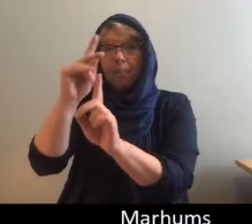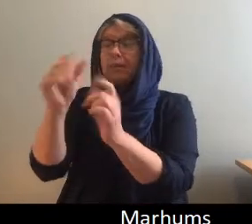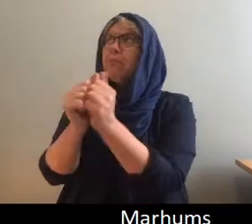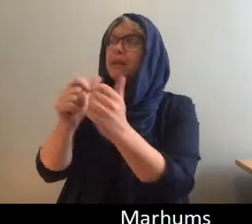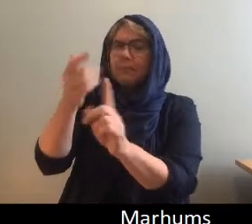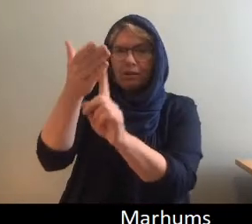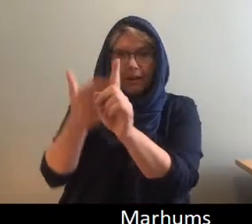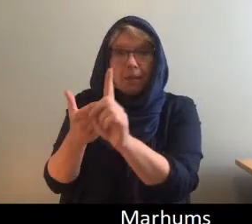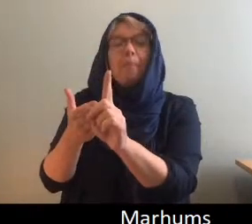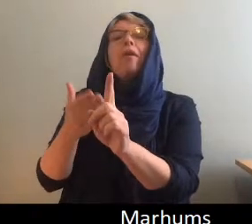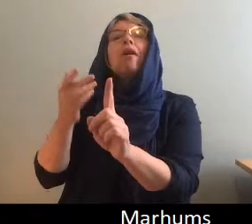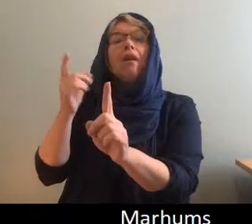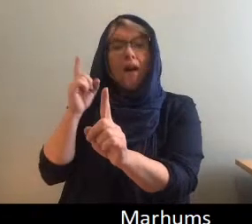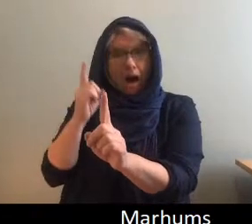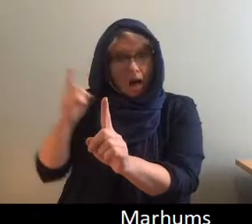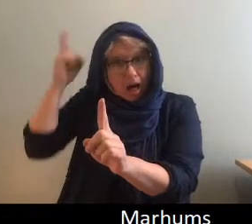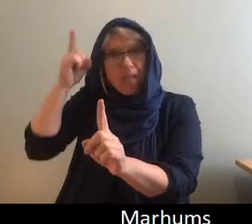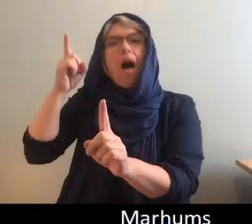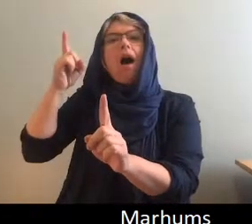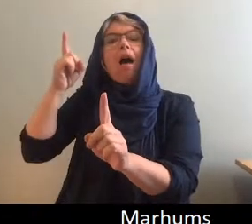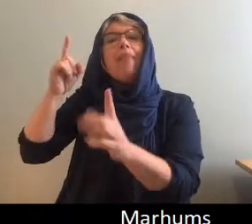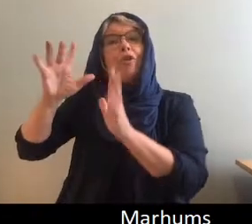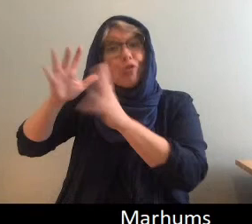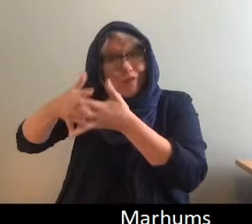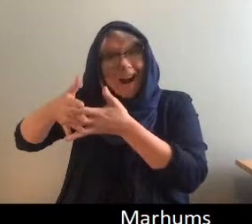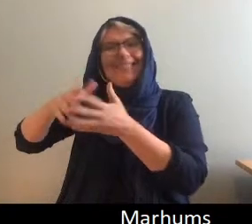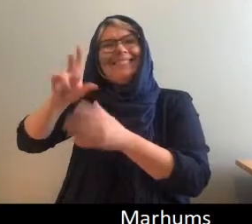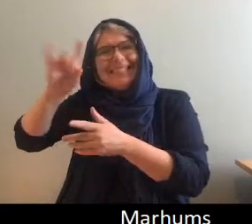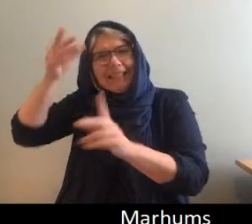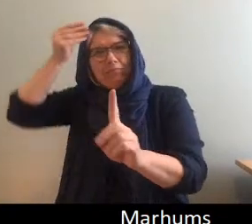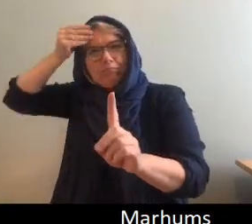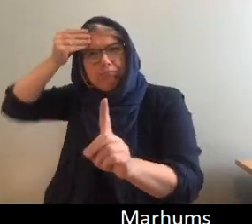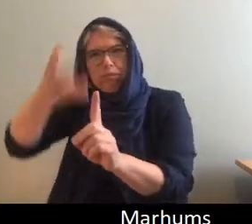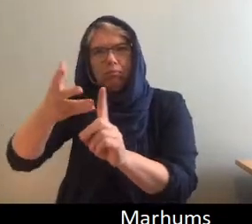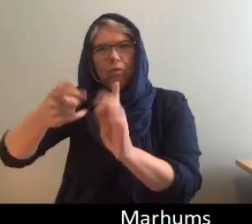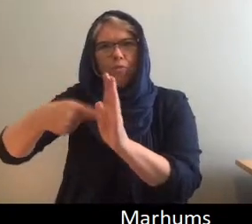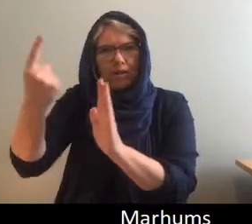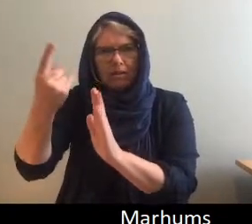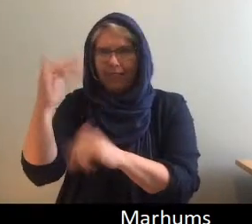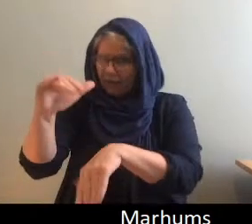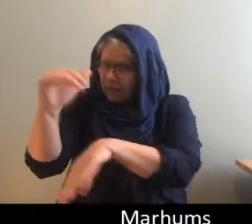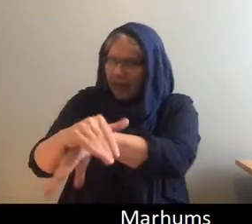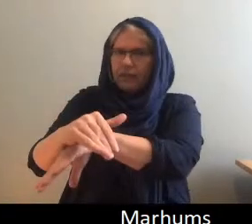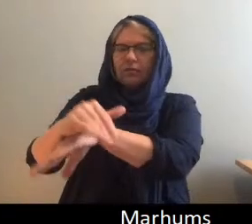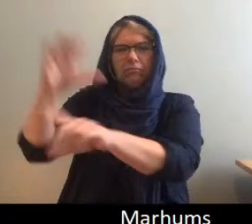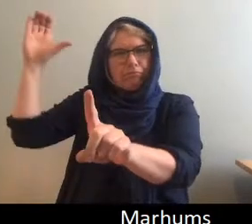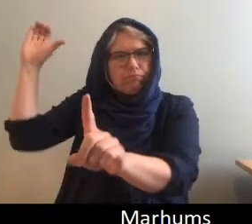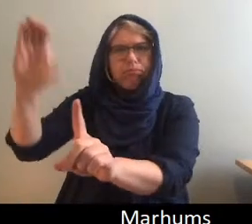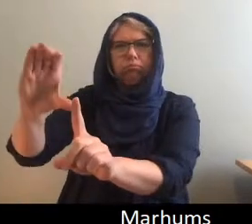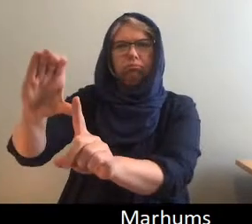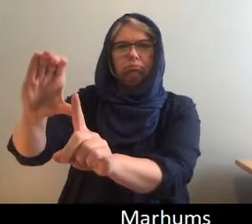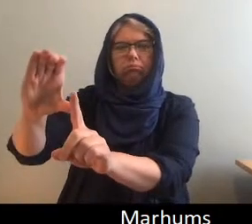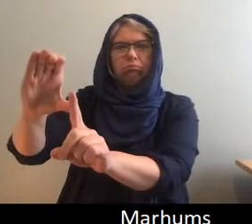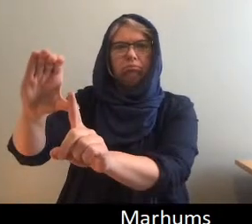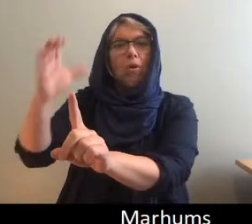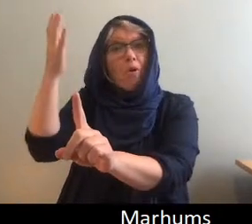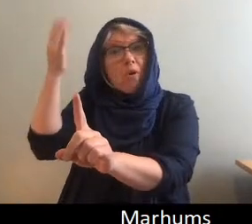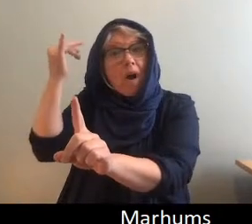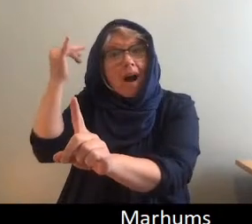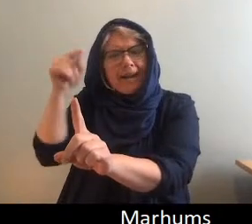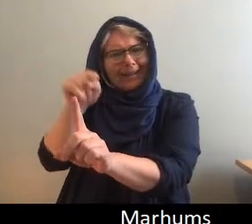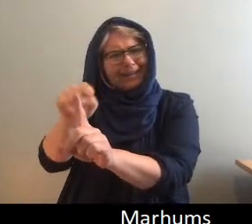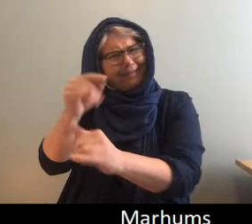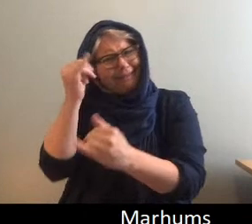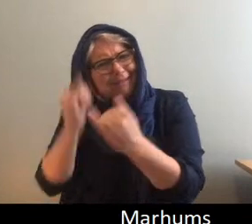Allah subhanahu wa ta'ala. The Prophet was given the entire Quran in one night. But for us as the Ummah,